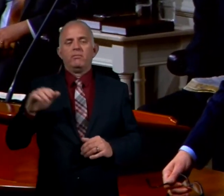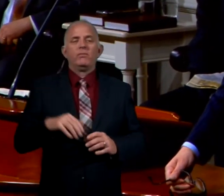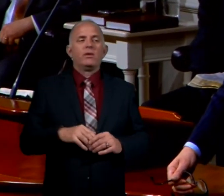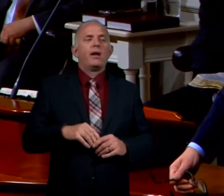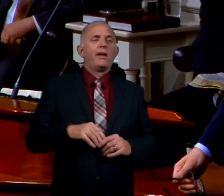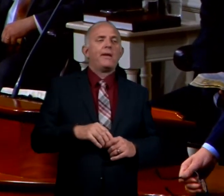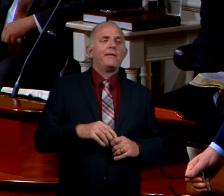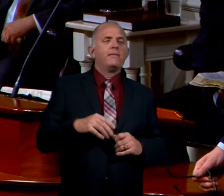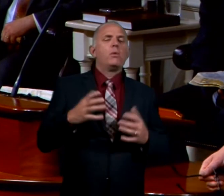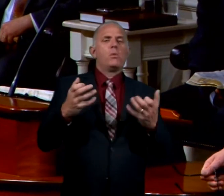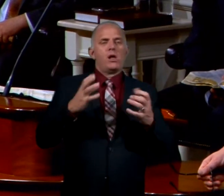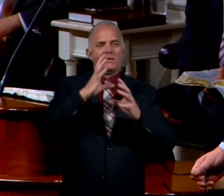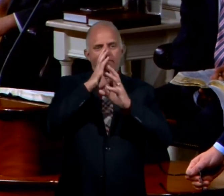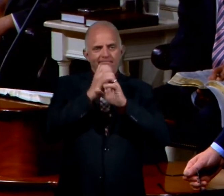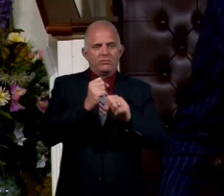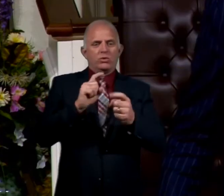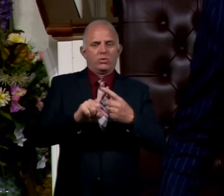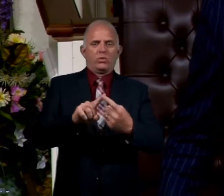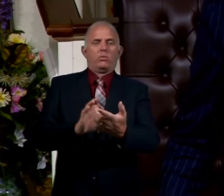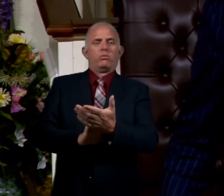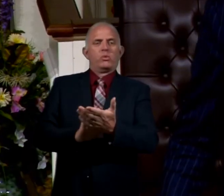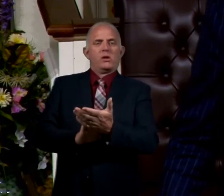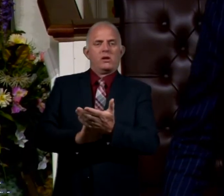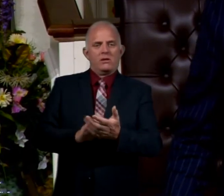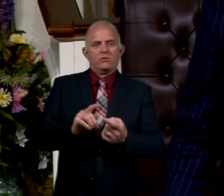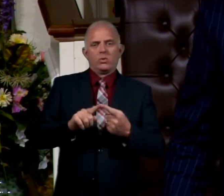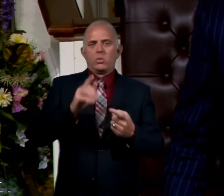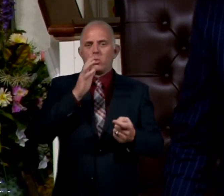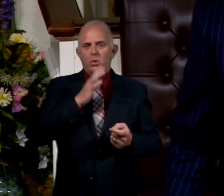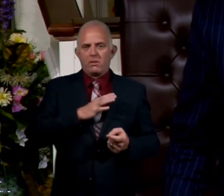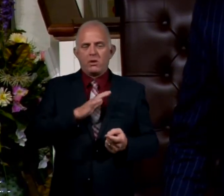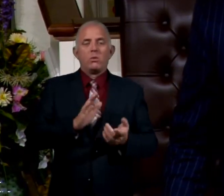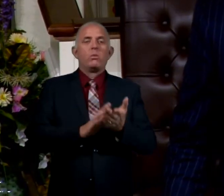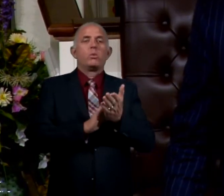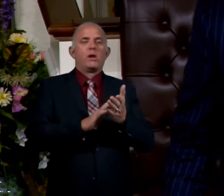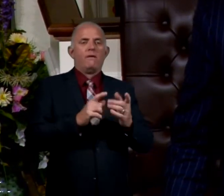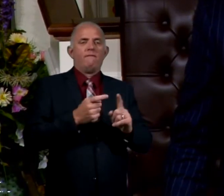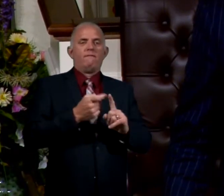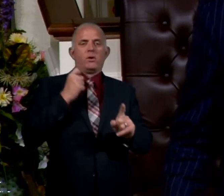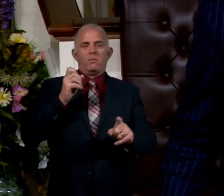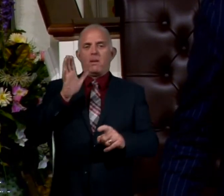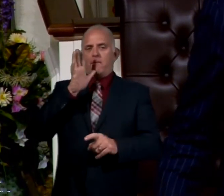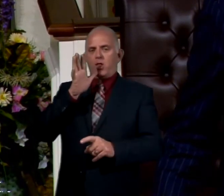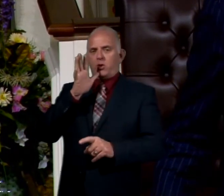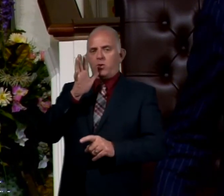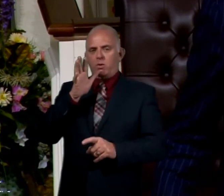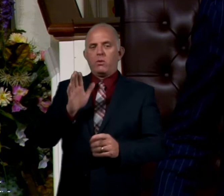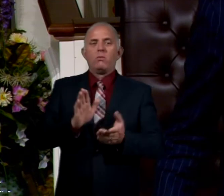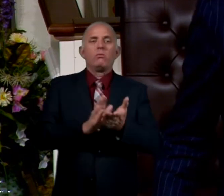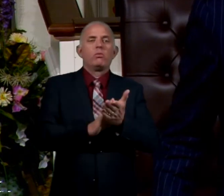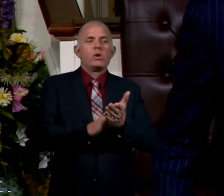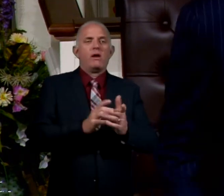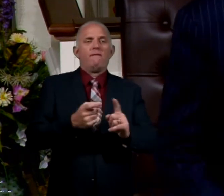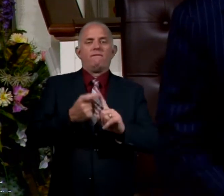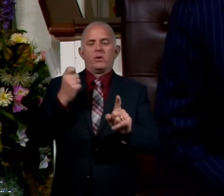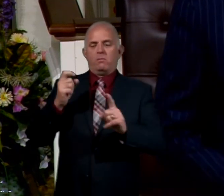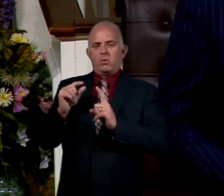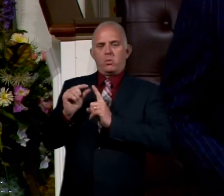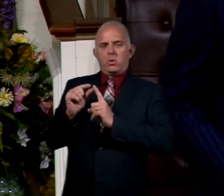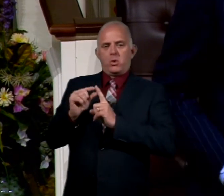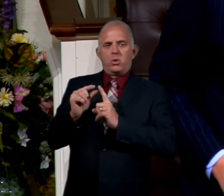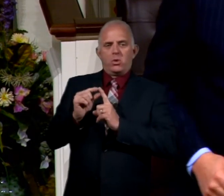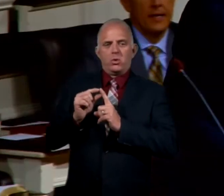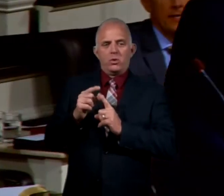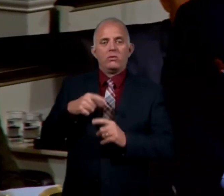praise of a woman and the praise of a mother and the praise of the words. Ladies, you find